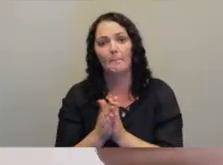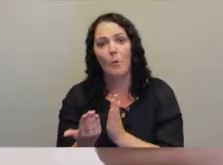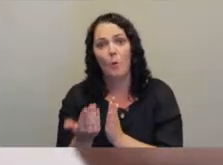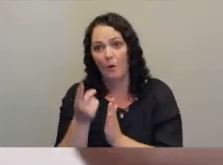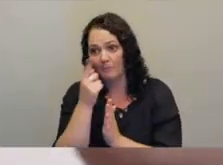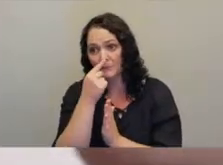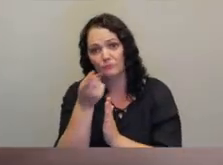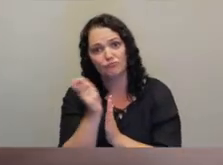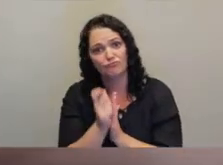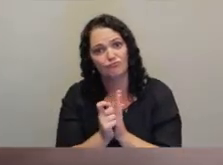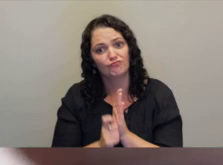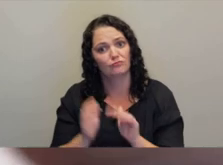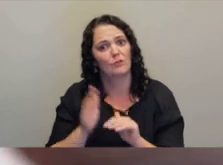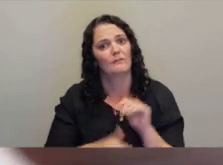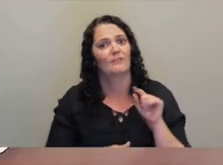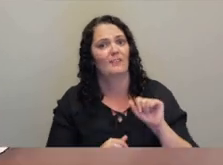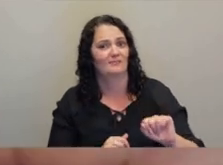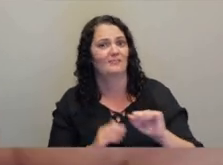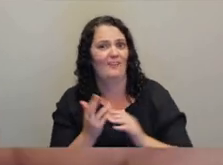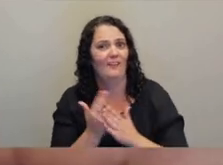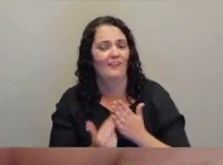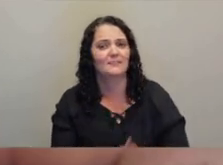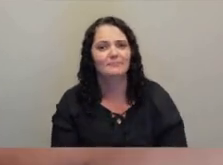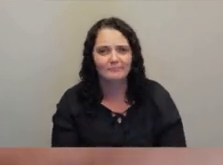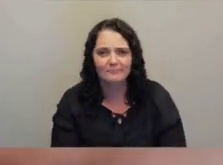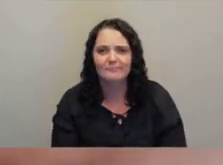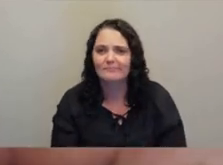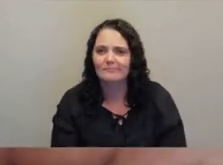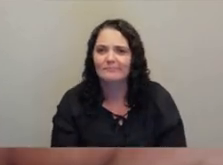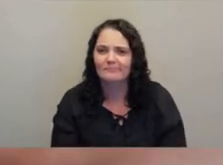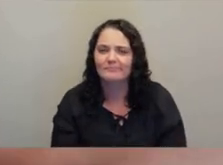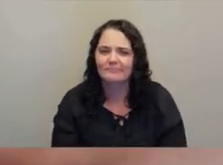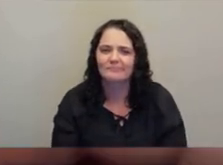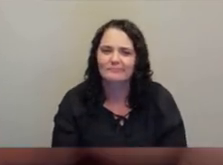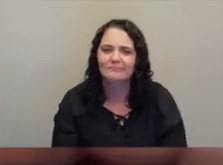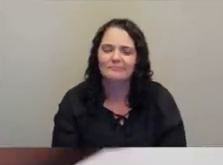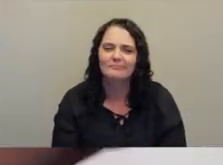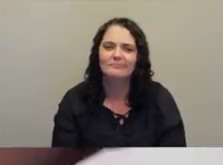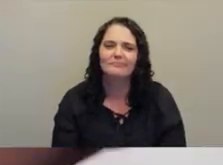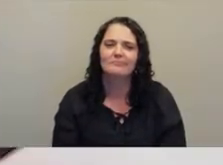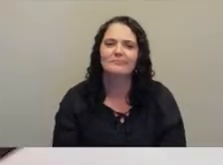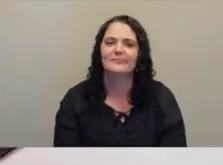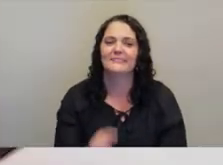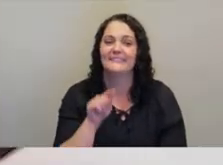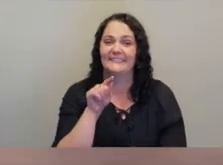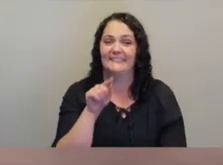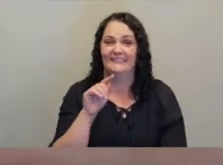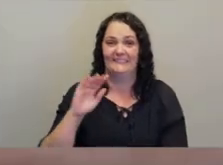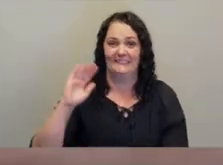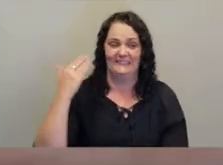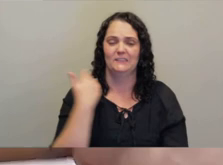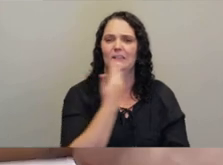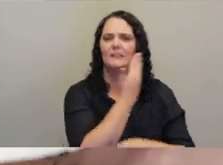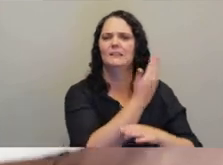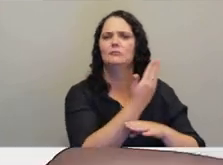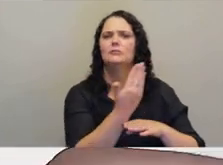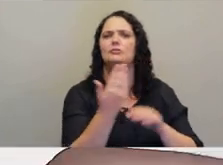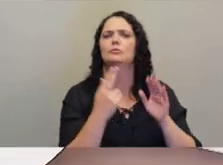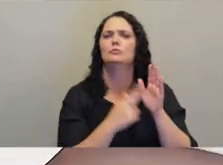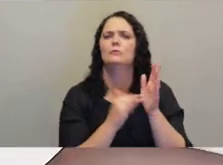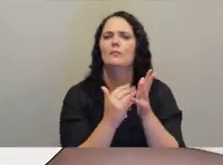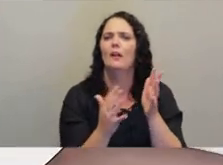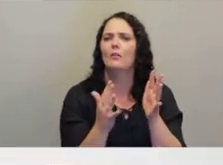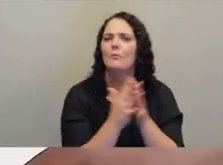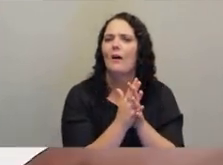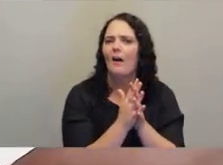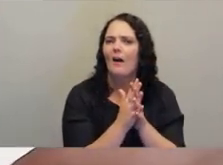recently. All right. And I have to admit, this drawing was in an exhibition at the Art Gallery of New South Wales some years ago, but